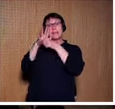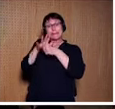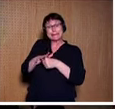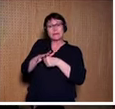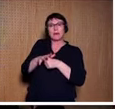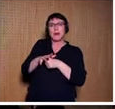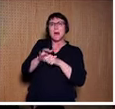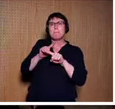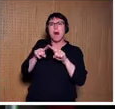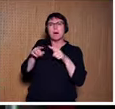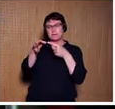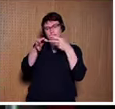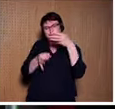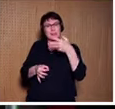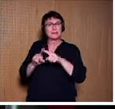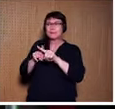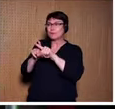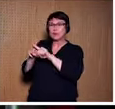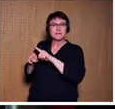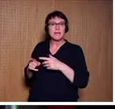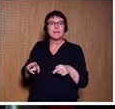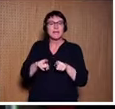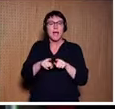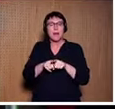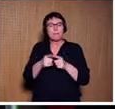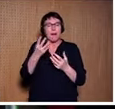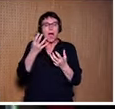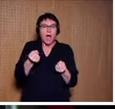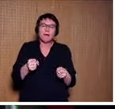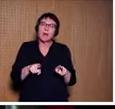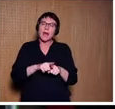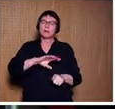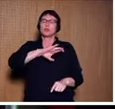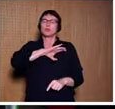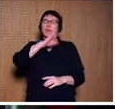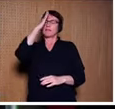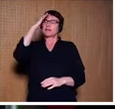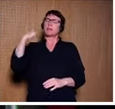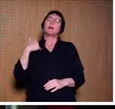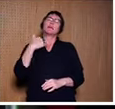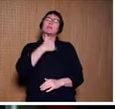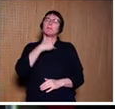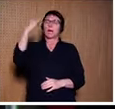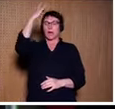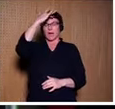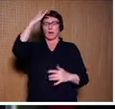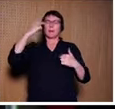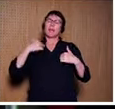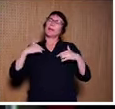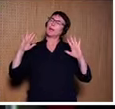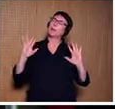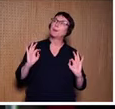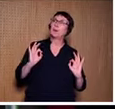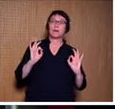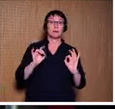This is why you're seeing evangelical Christians mm-hmm. cooperating with right, like militant